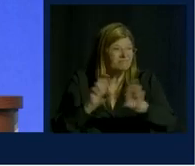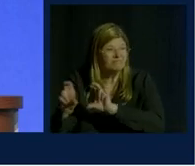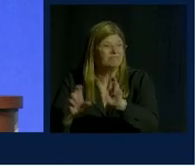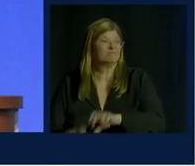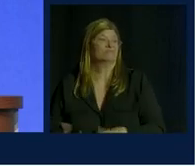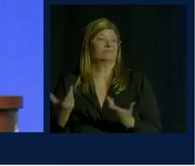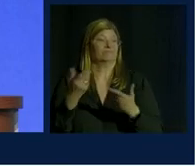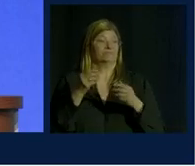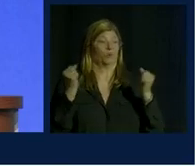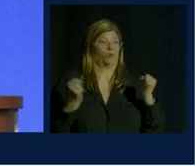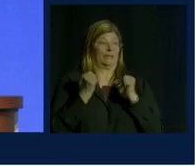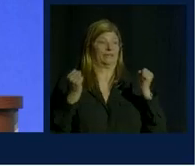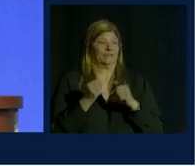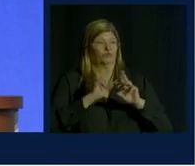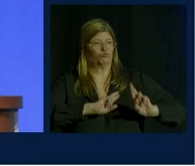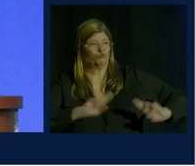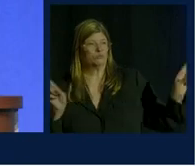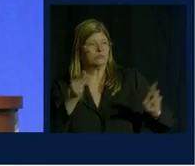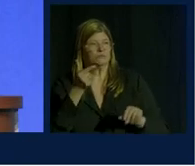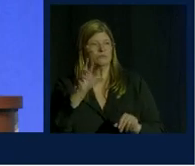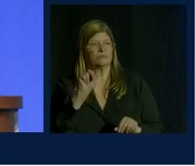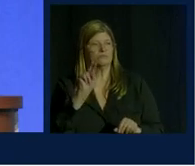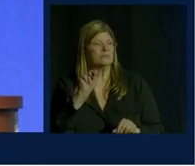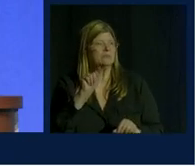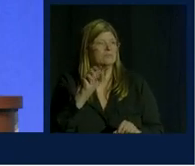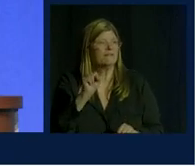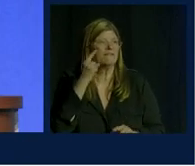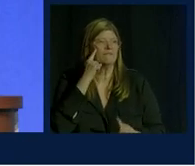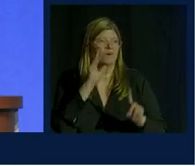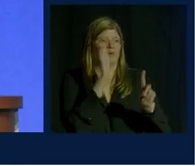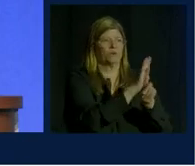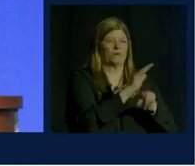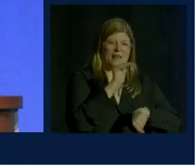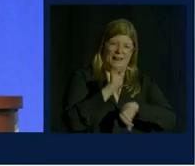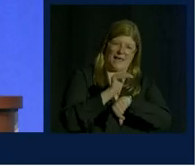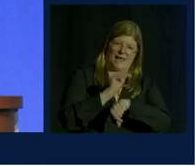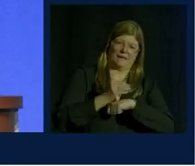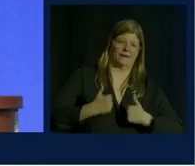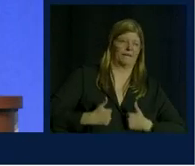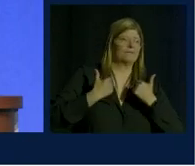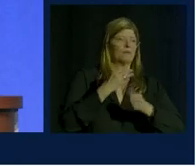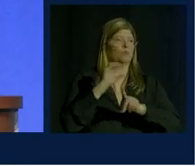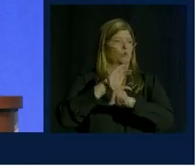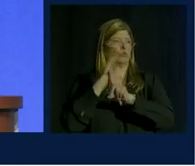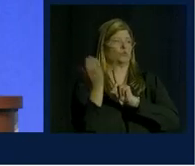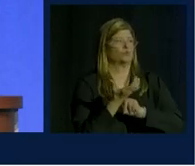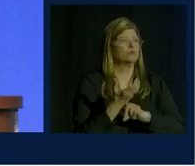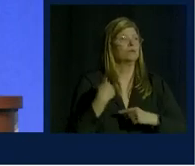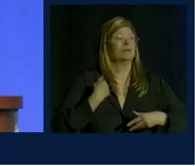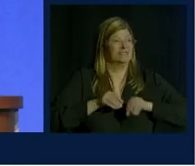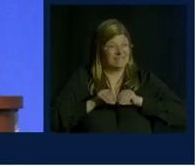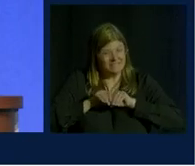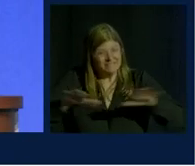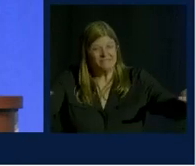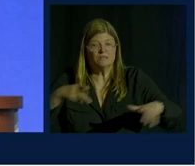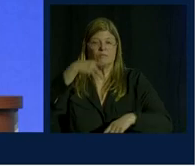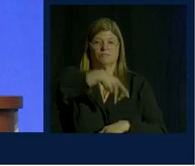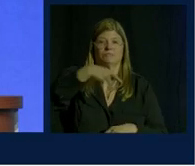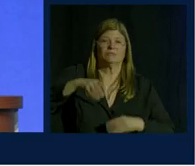and the Streetery Winter Ready grants in partnership with the Mayor's Office of Nightlife and Culture. I'm kind of tired just reading the